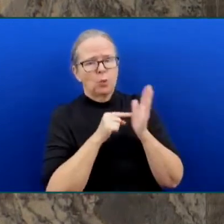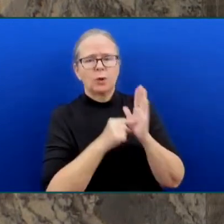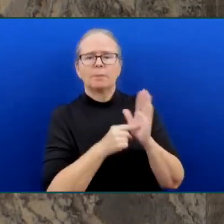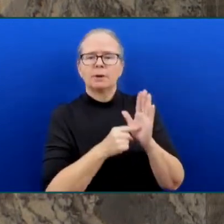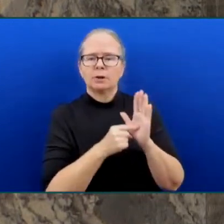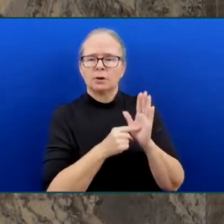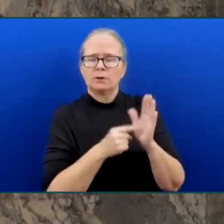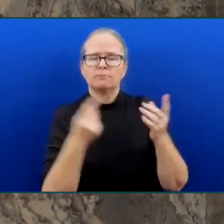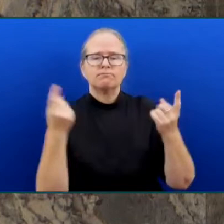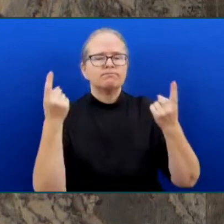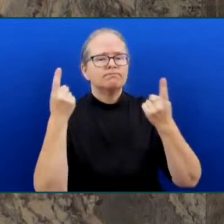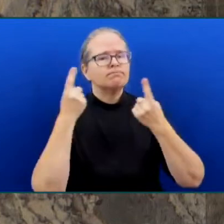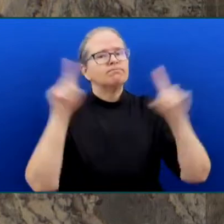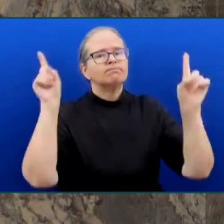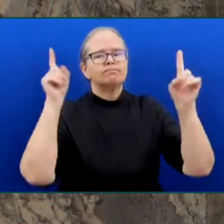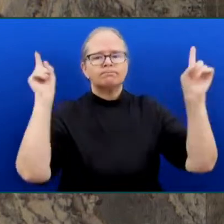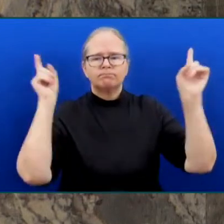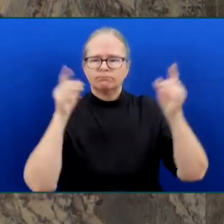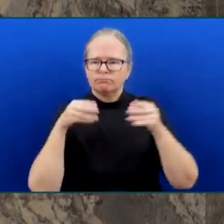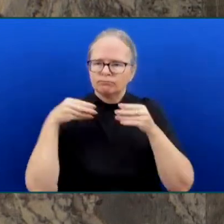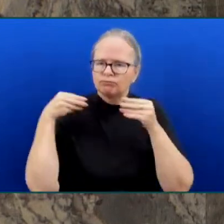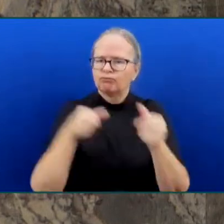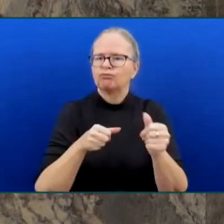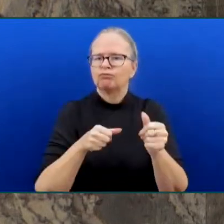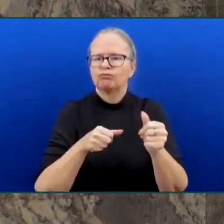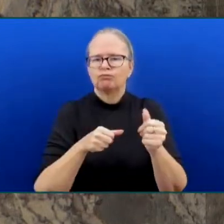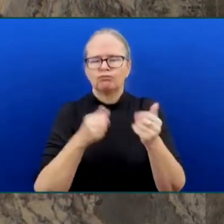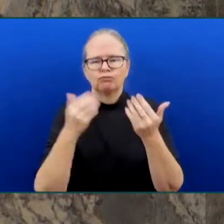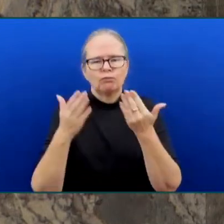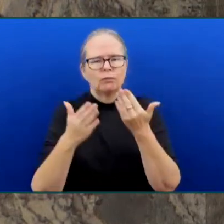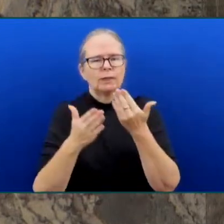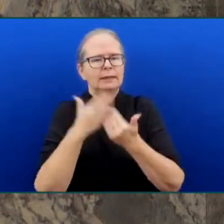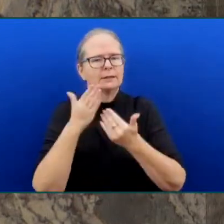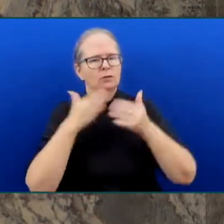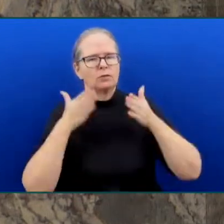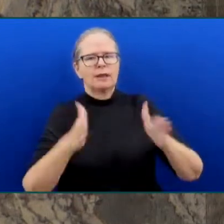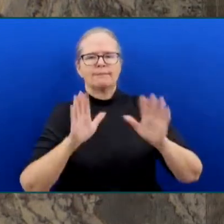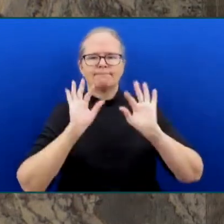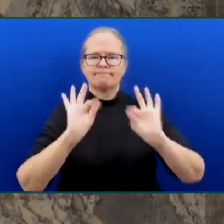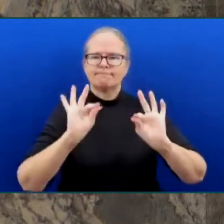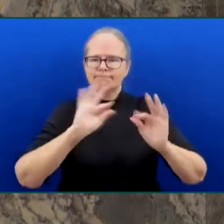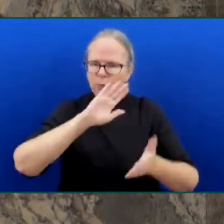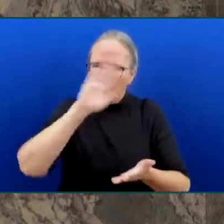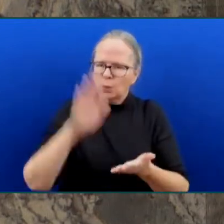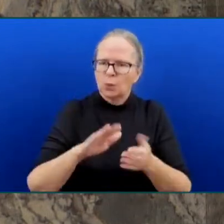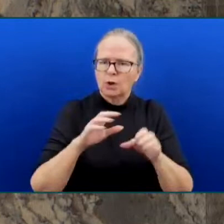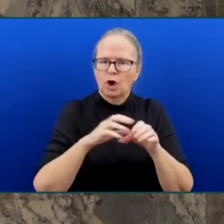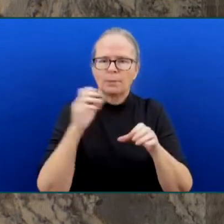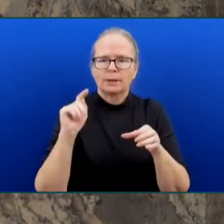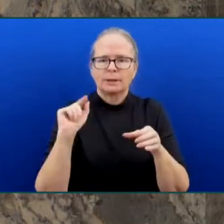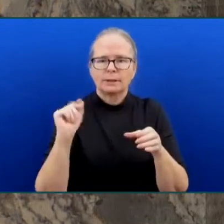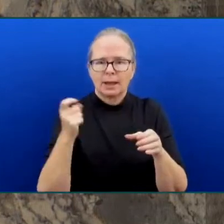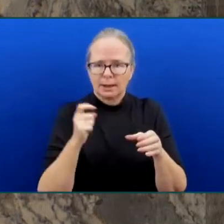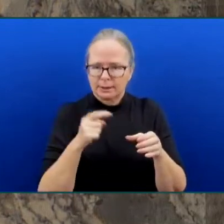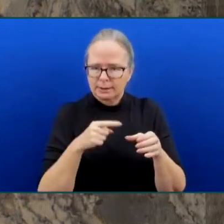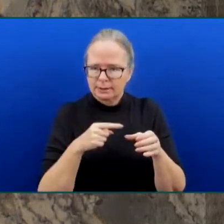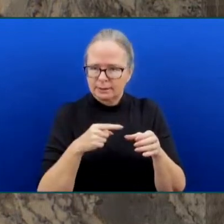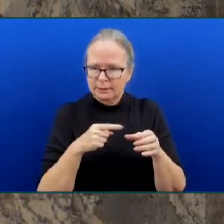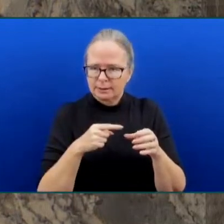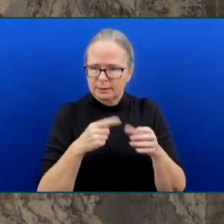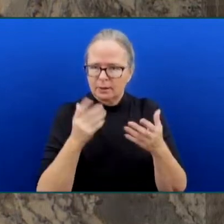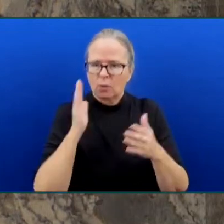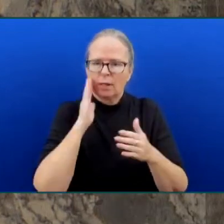emissions. So, Mr. Speaker, we're going to continue this work here in British Columbia, but we're going to do it with a people focus. And that means supporting